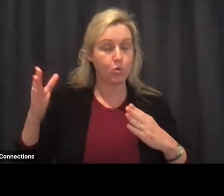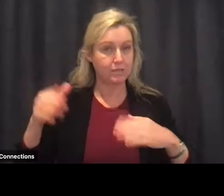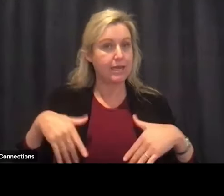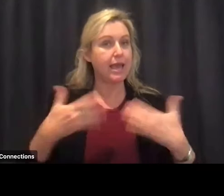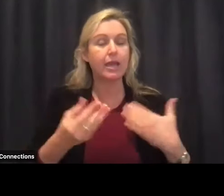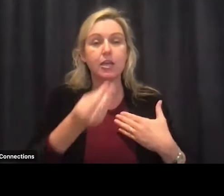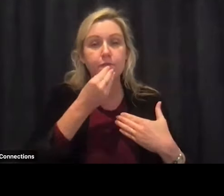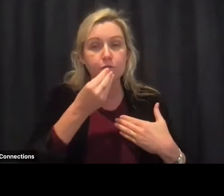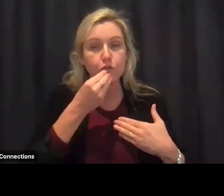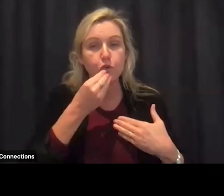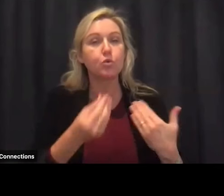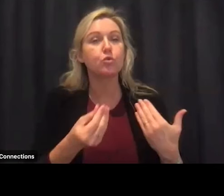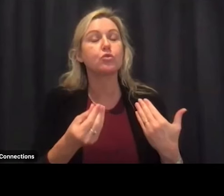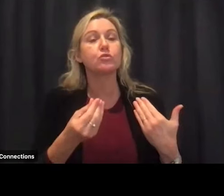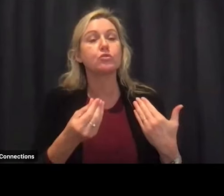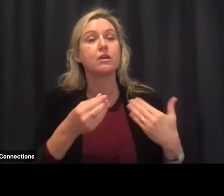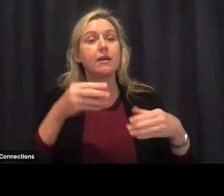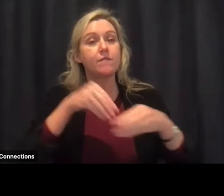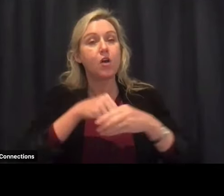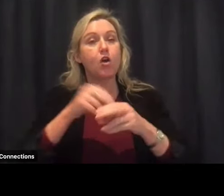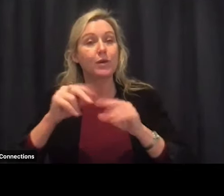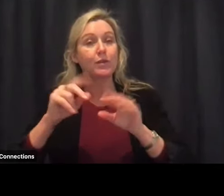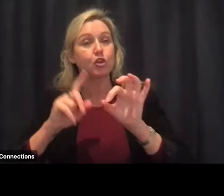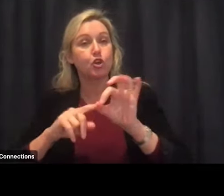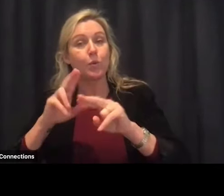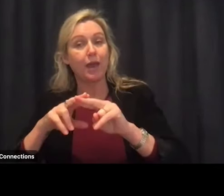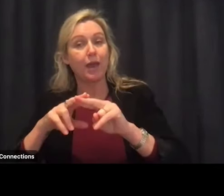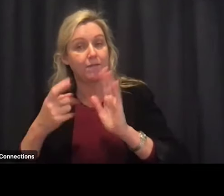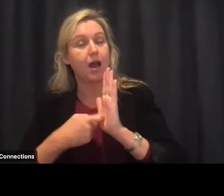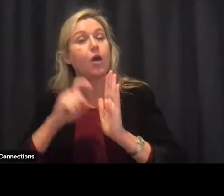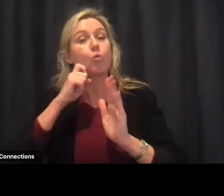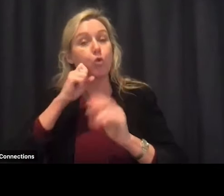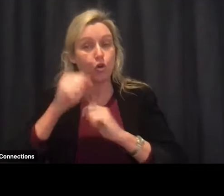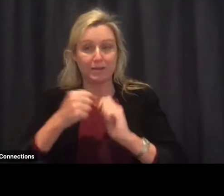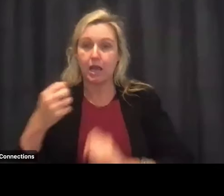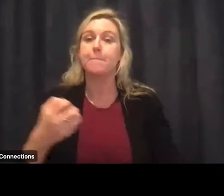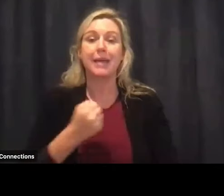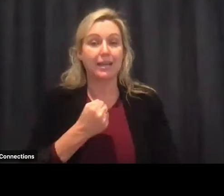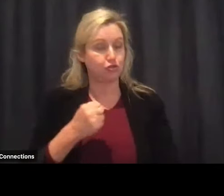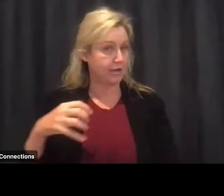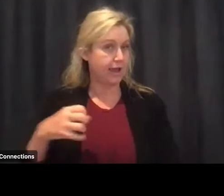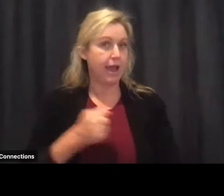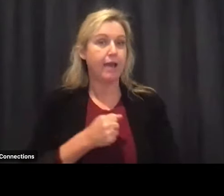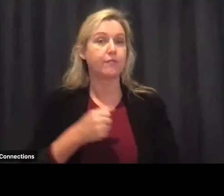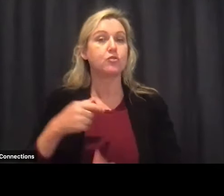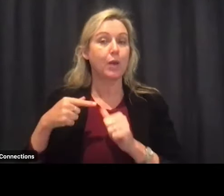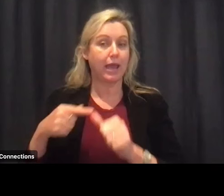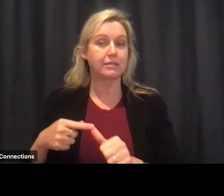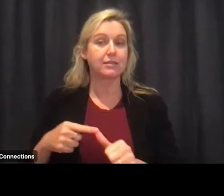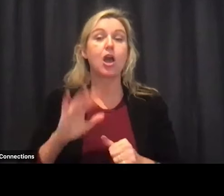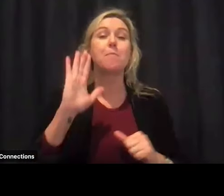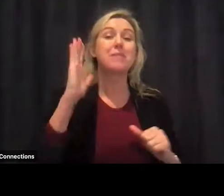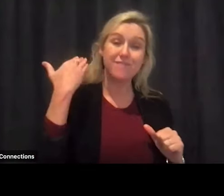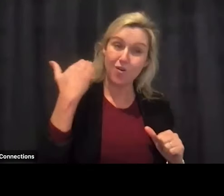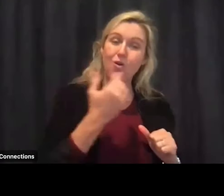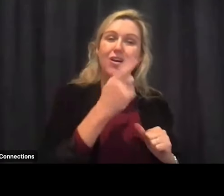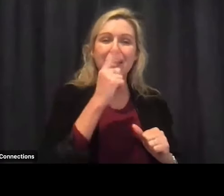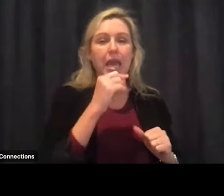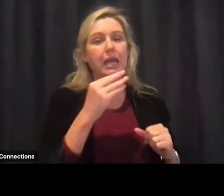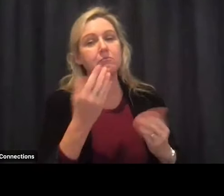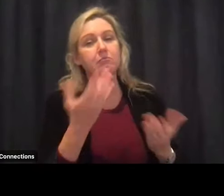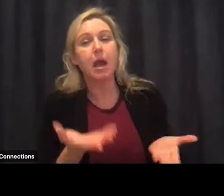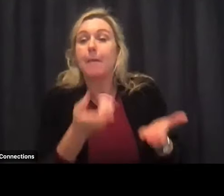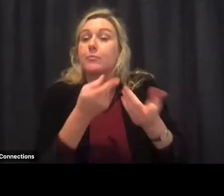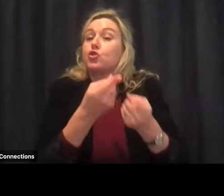reporting questions in the QFR will now be mandatory. Previously, a number were voluntary, and that was in order to provide some parts